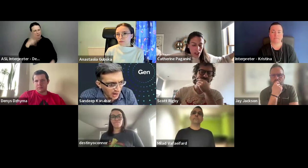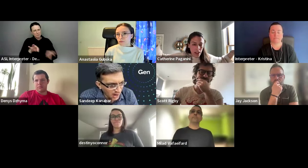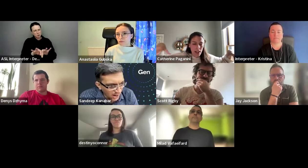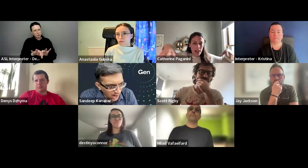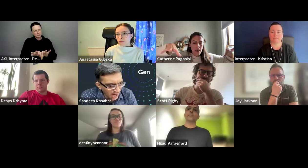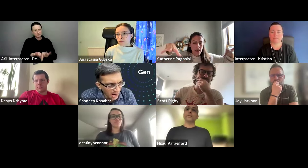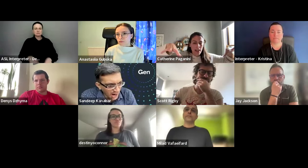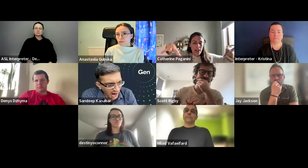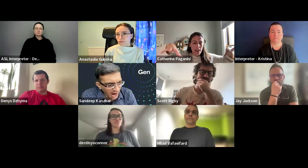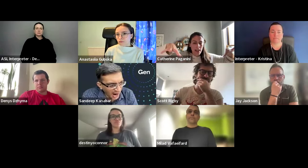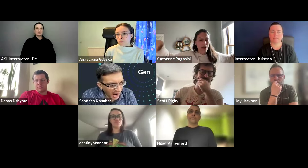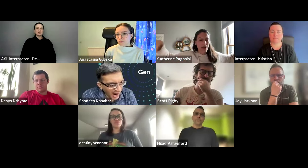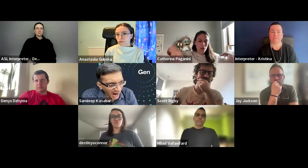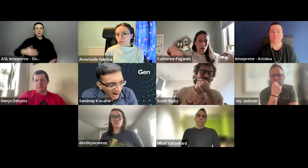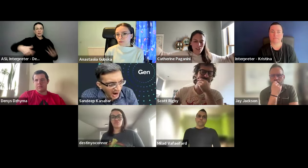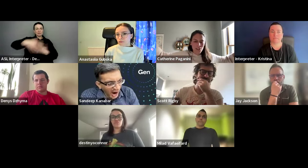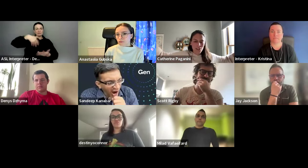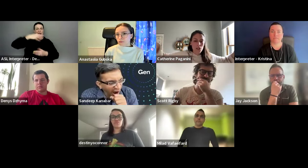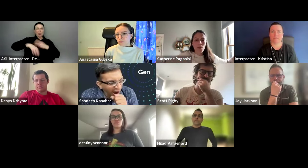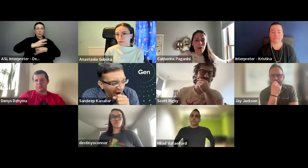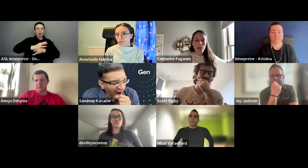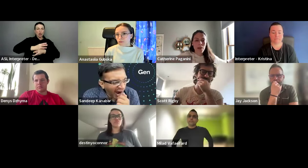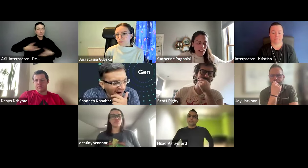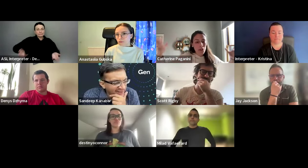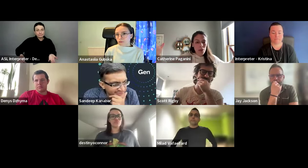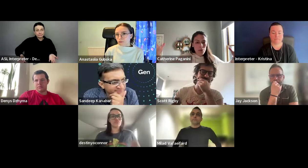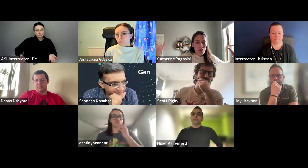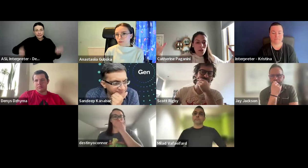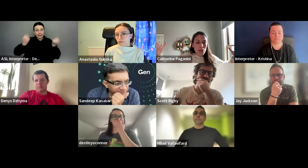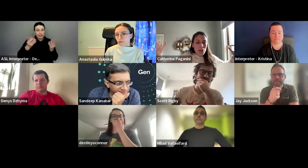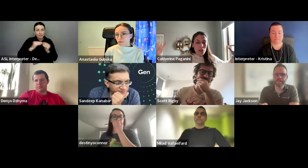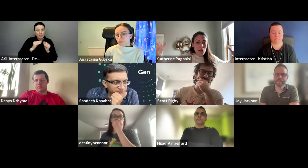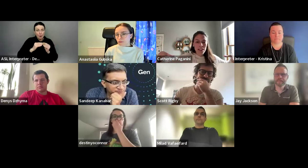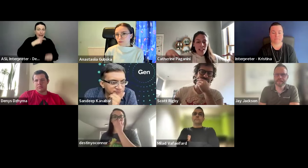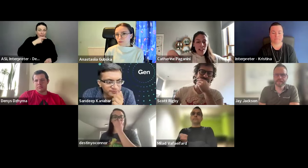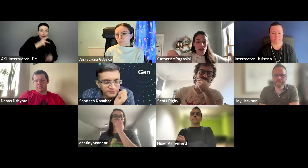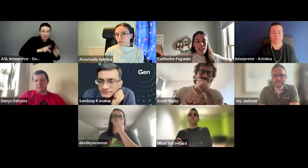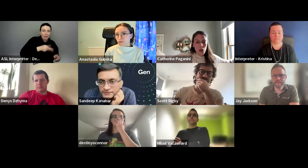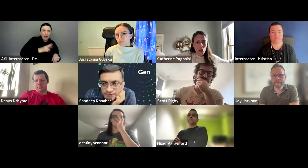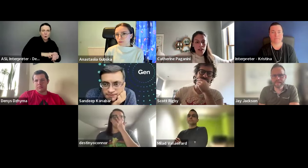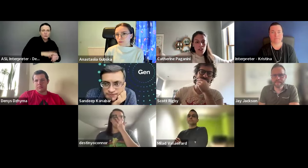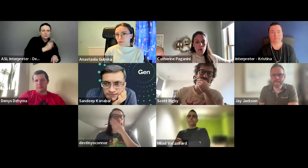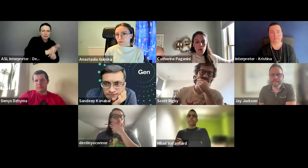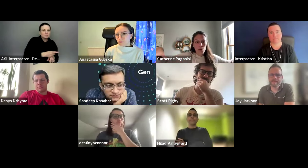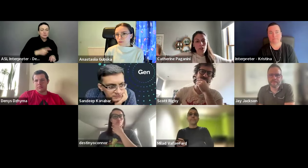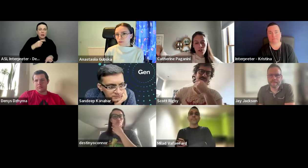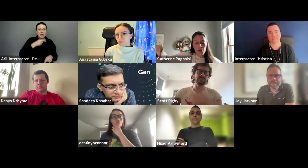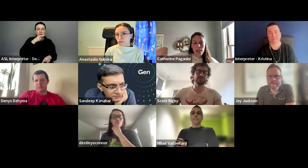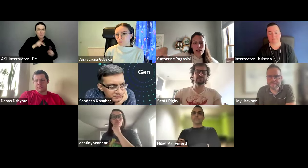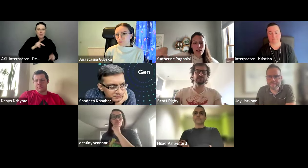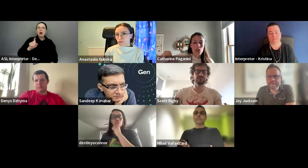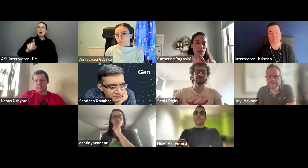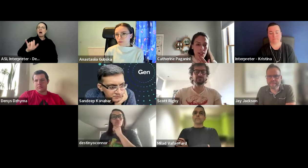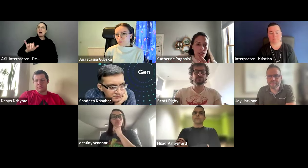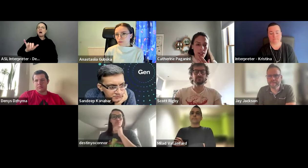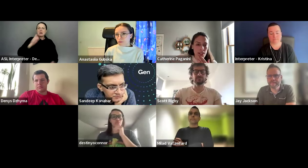important out there working, like walking out in the world, you know, because there are so many more hearing people, of course, right? So if they can go and spread the